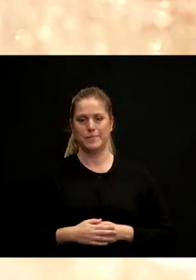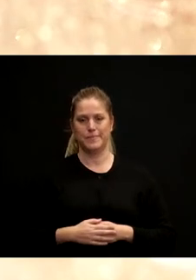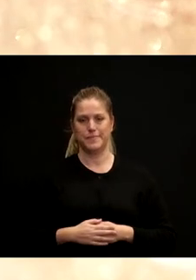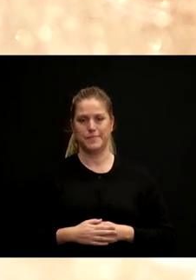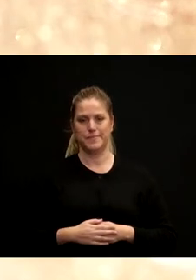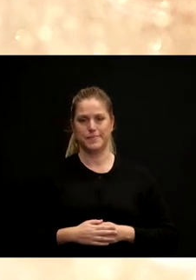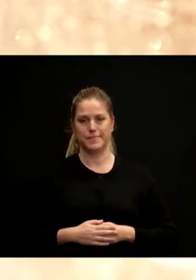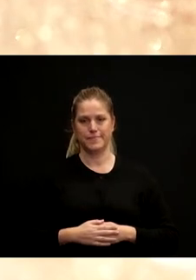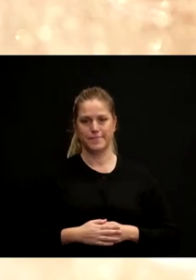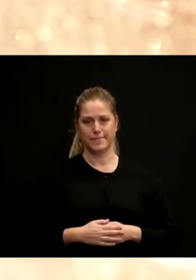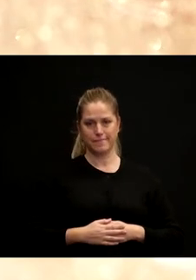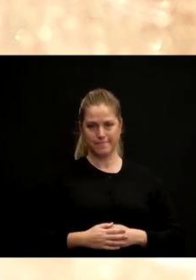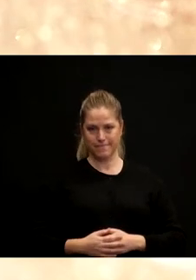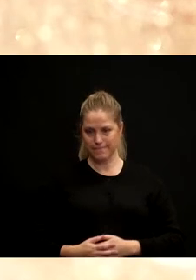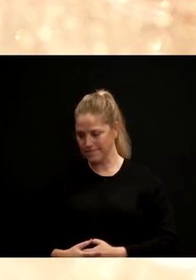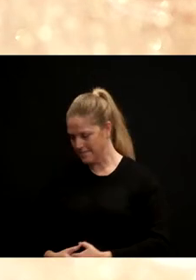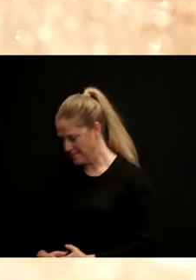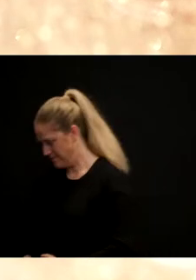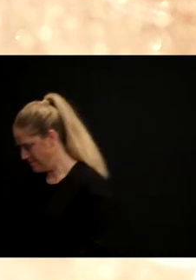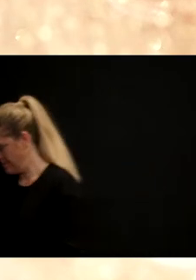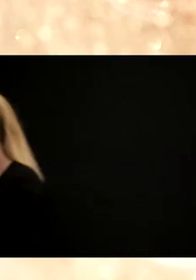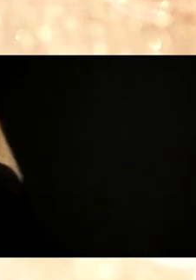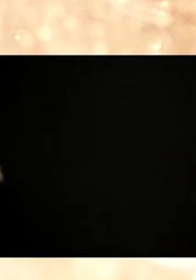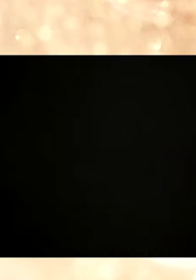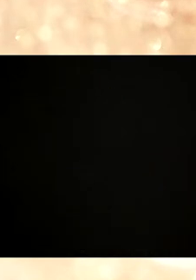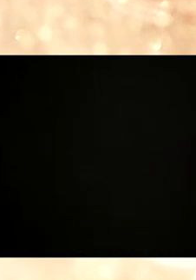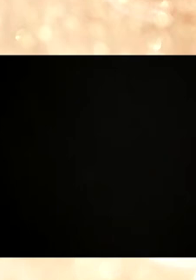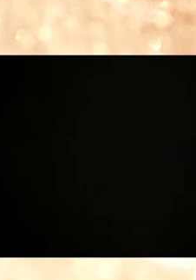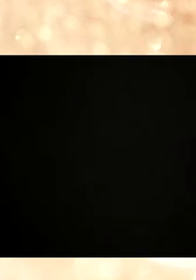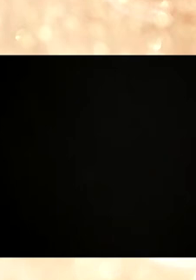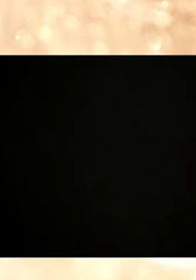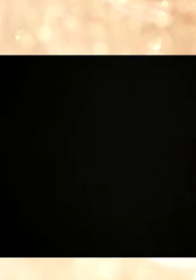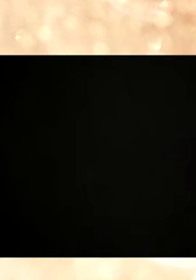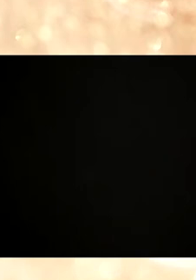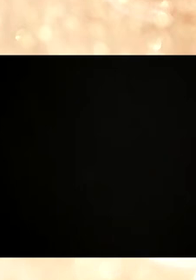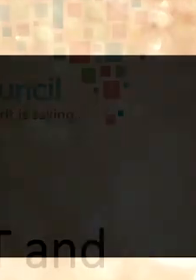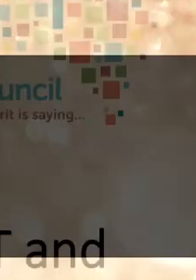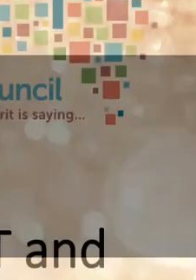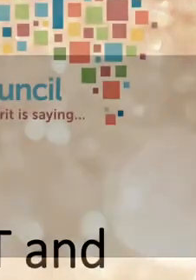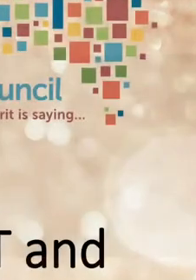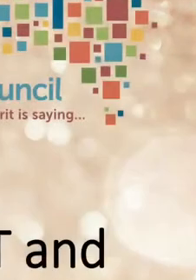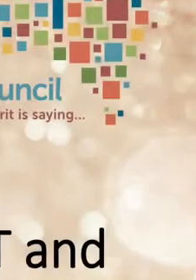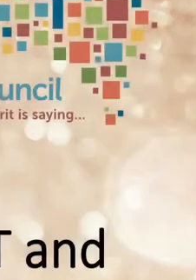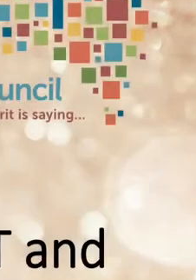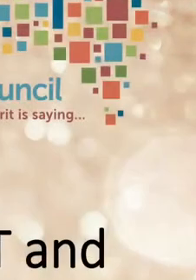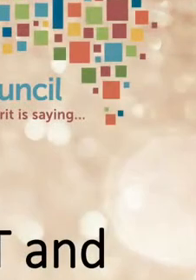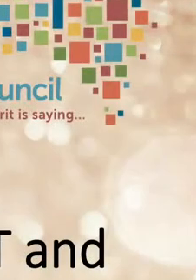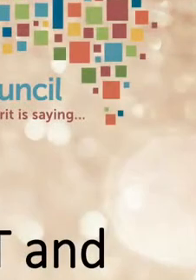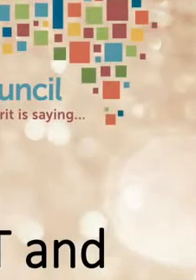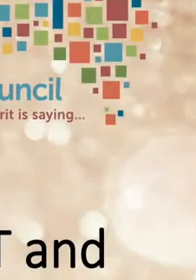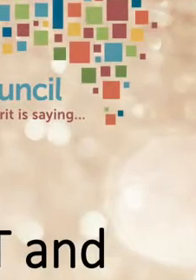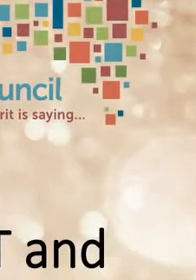I now hand over to our facilitator, Audrey Brown, to lead us in a time of reflection and table dialogue.